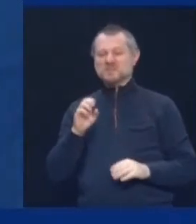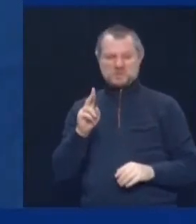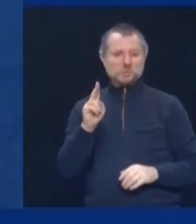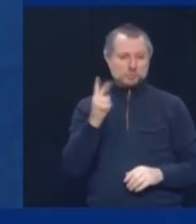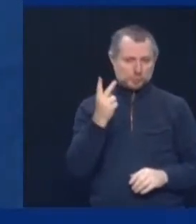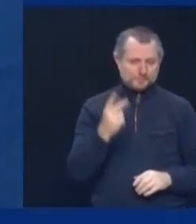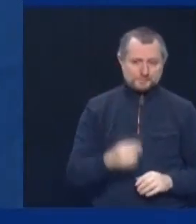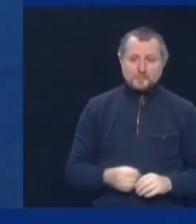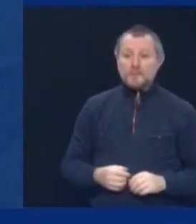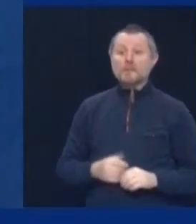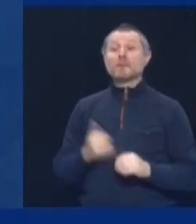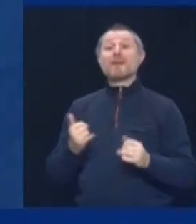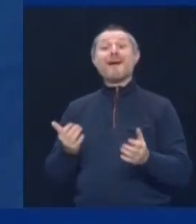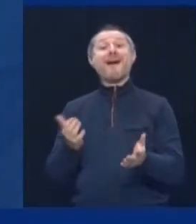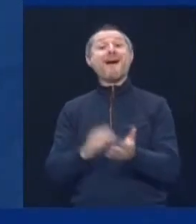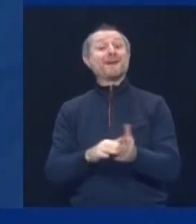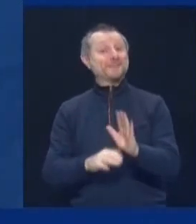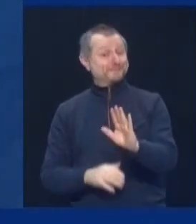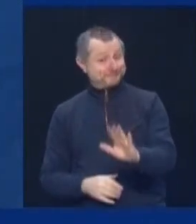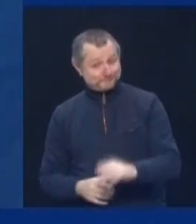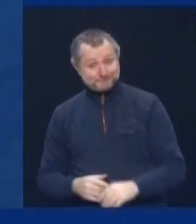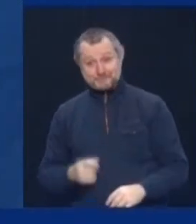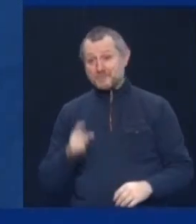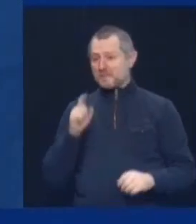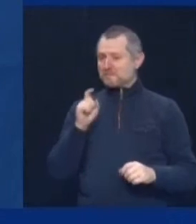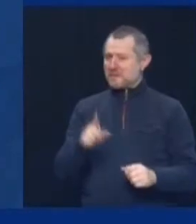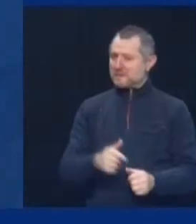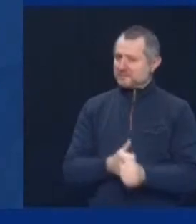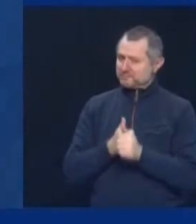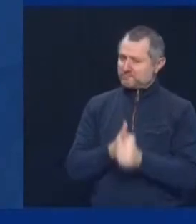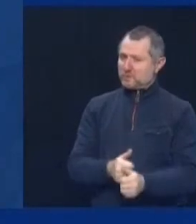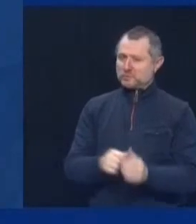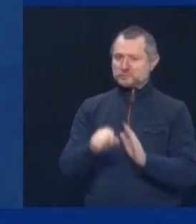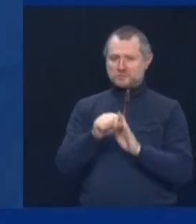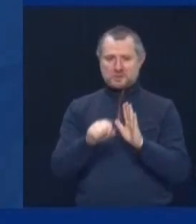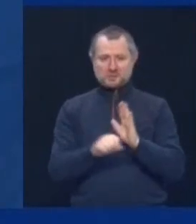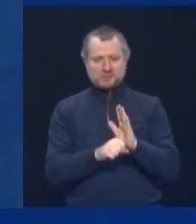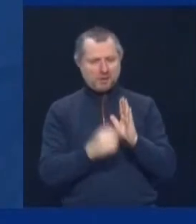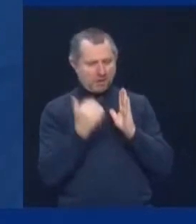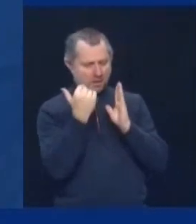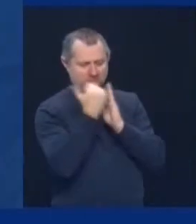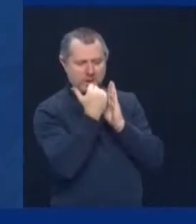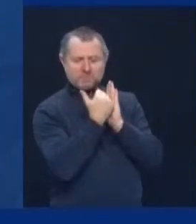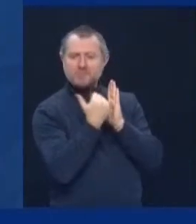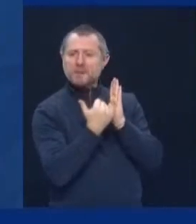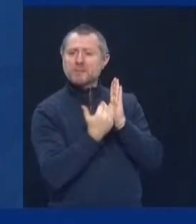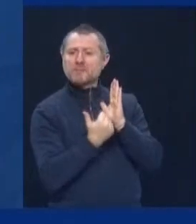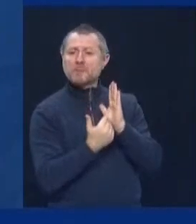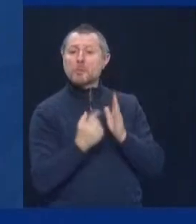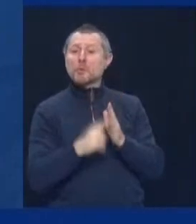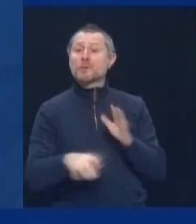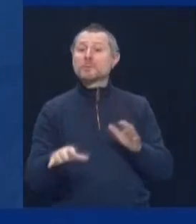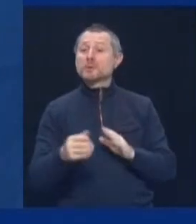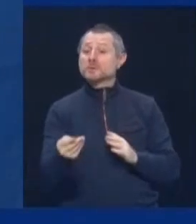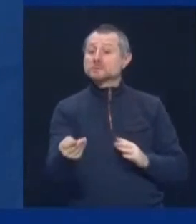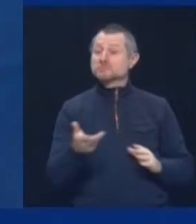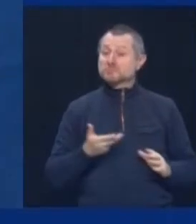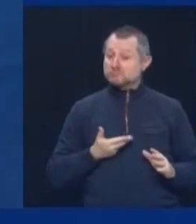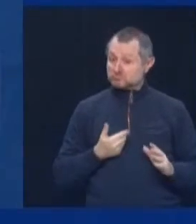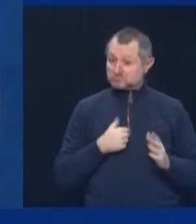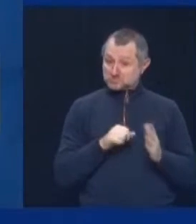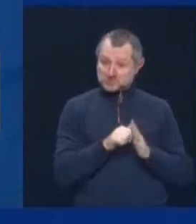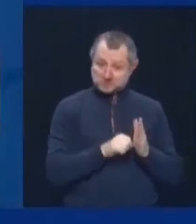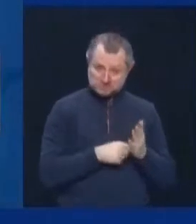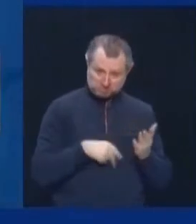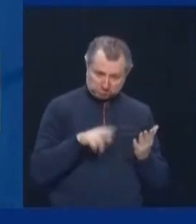Again, it will be done pursuant to the state guidelines and then sent back to the state. The state approves or disapproves